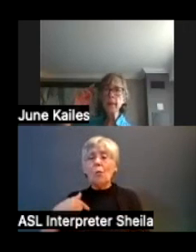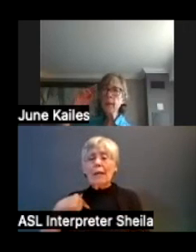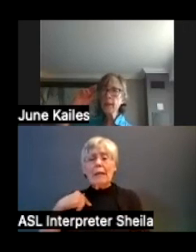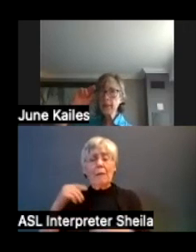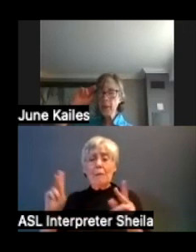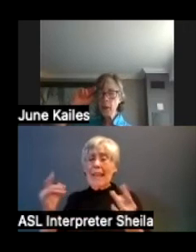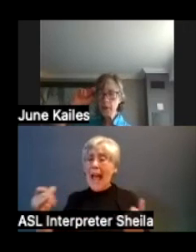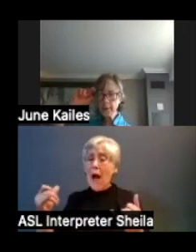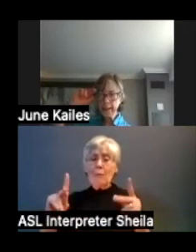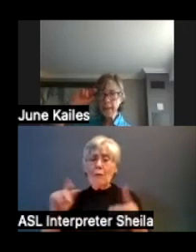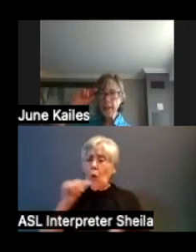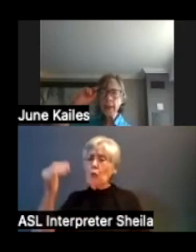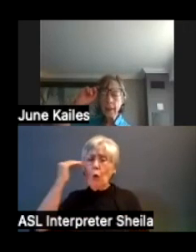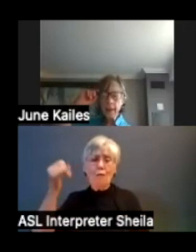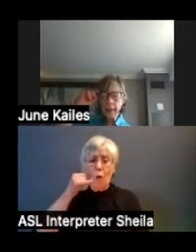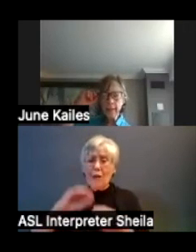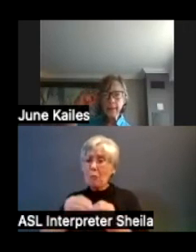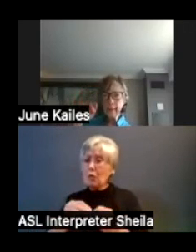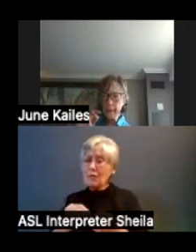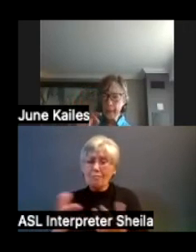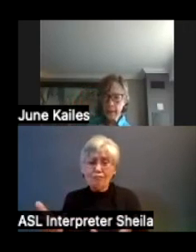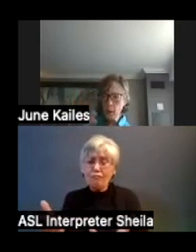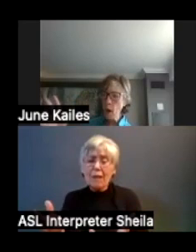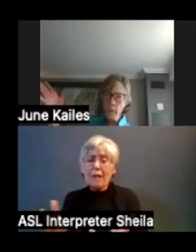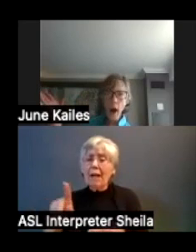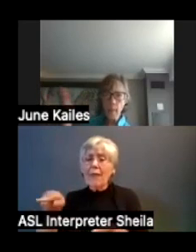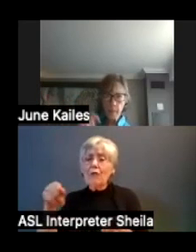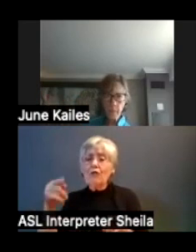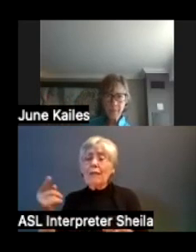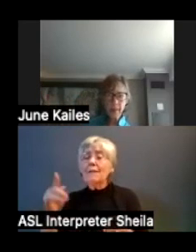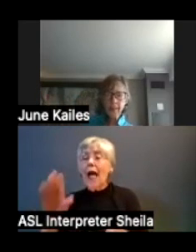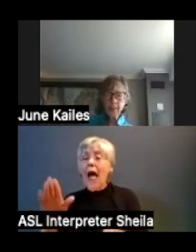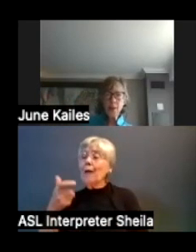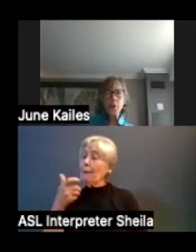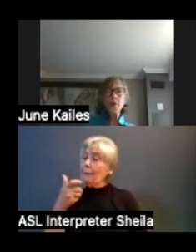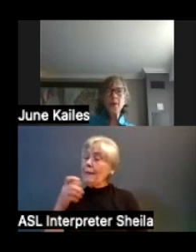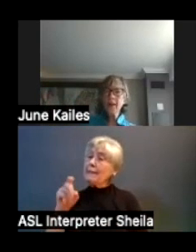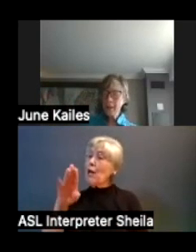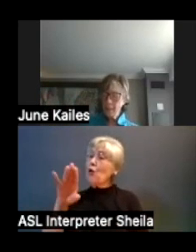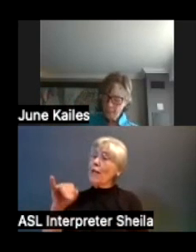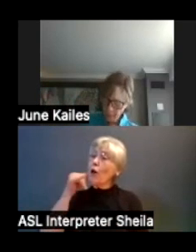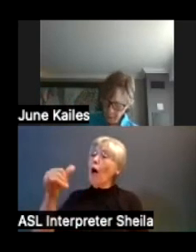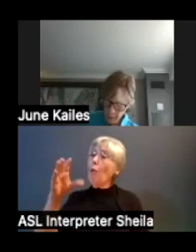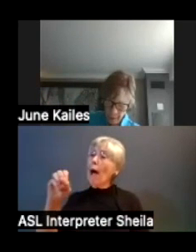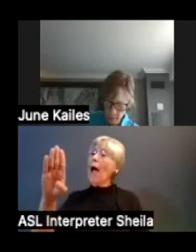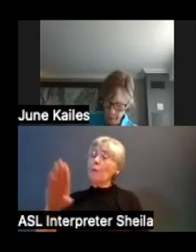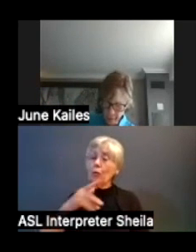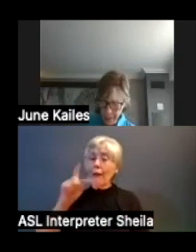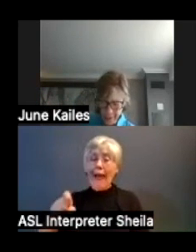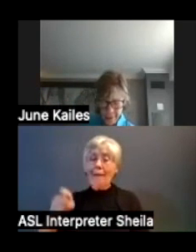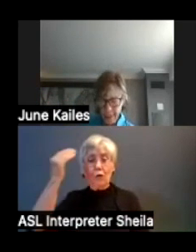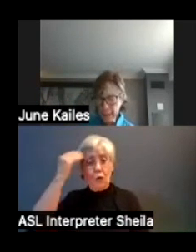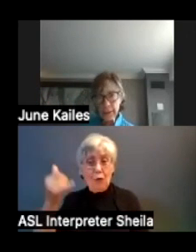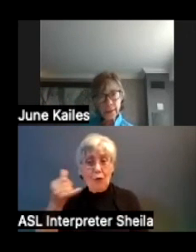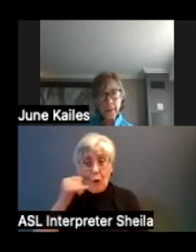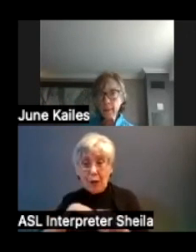of go say, hey Siri, call Bob. So we forget